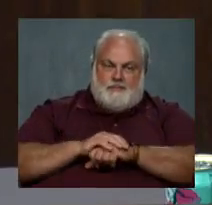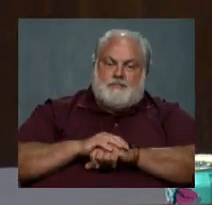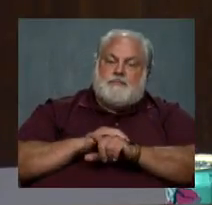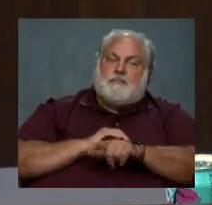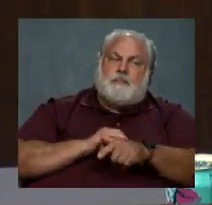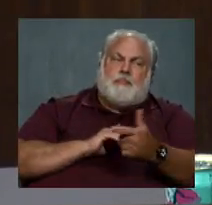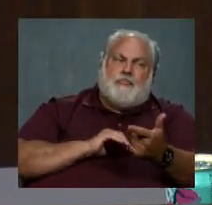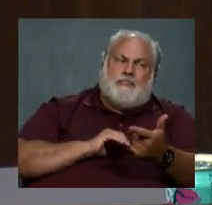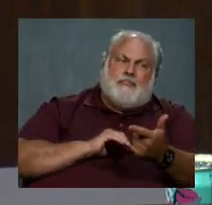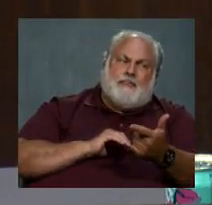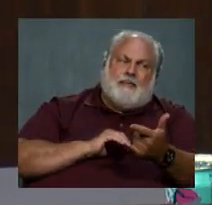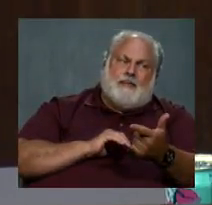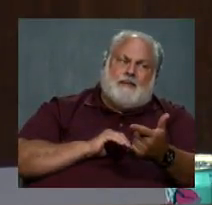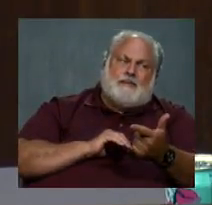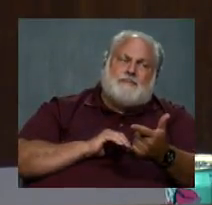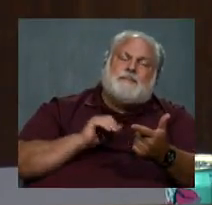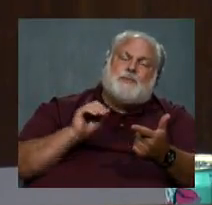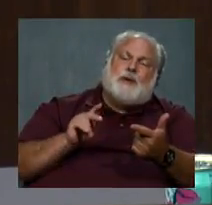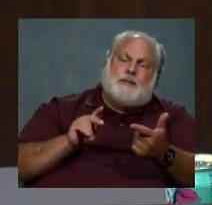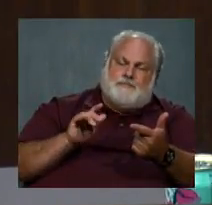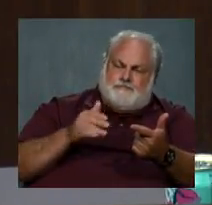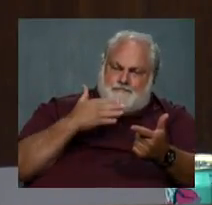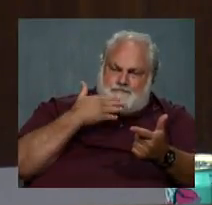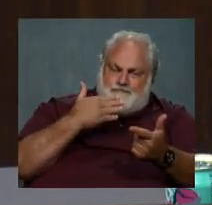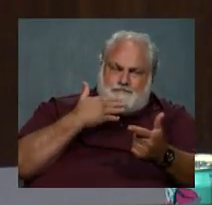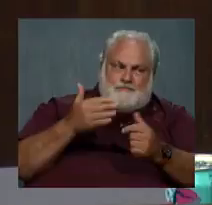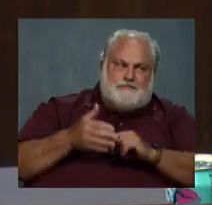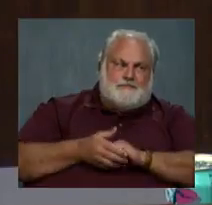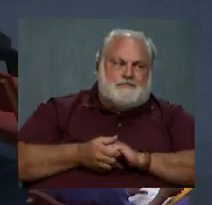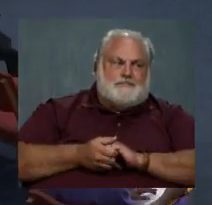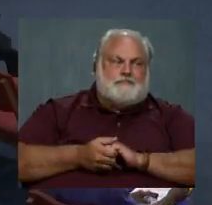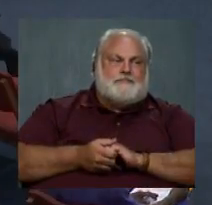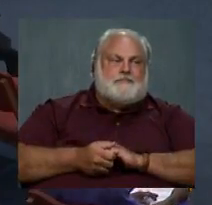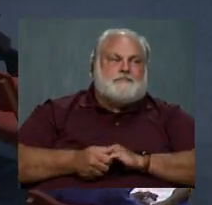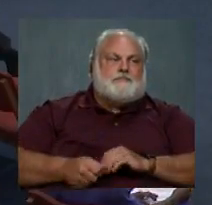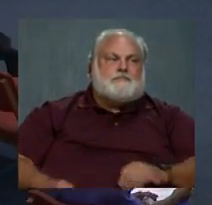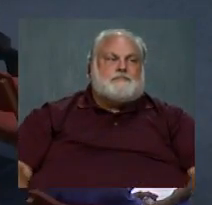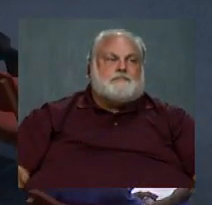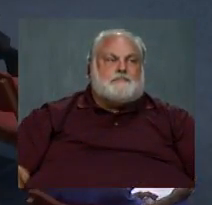It's not what I asked for. That's all I want to. Thank you.